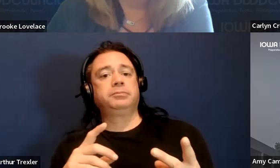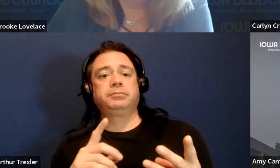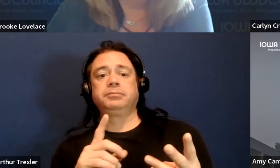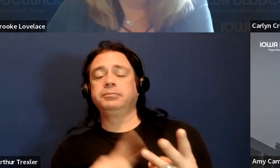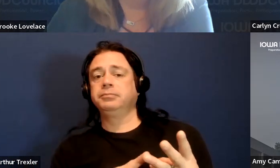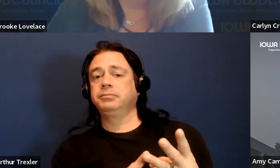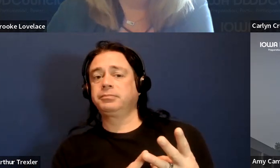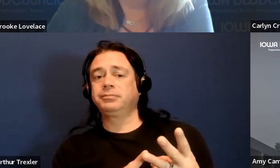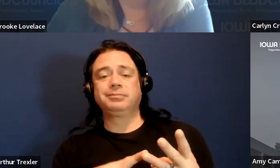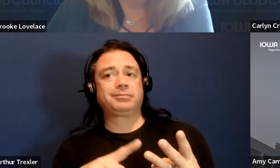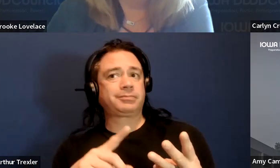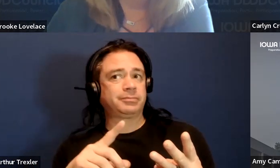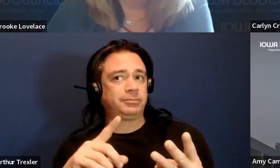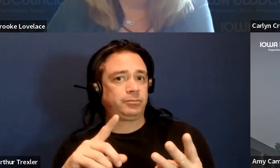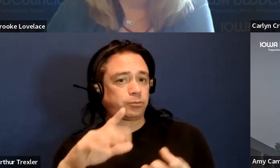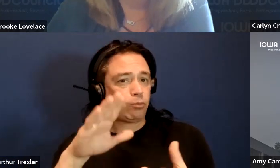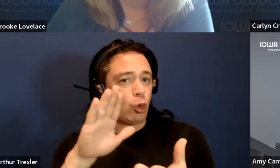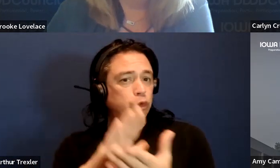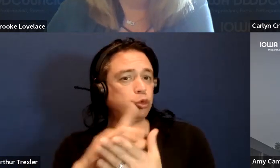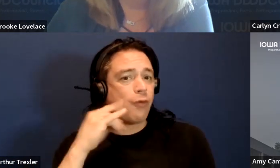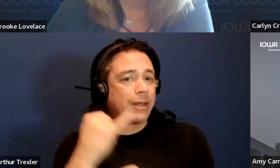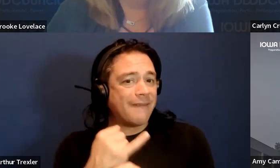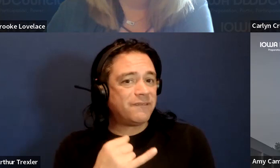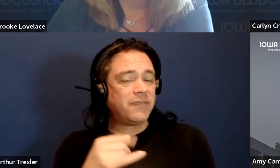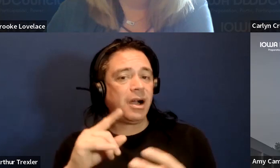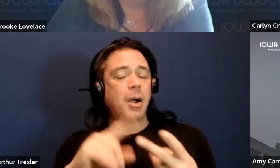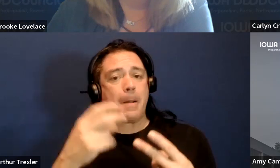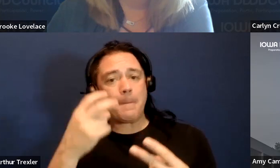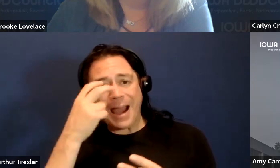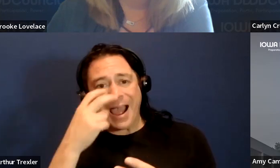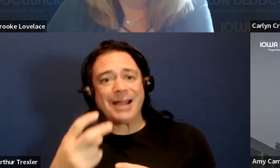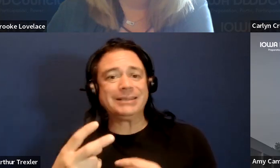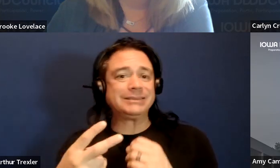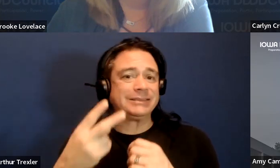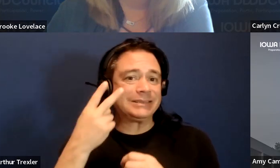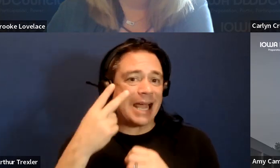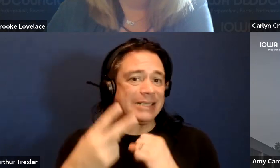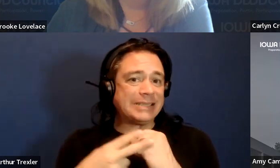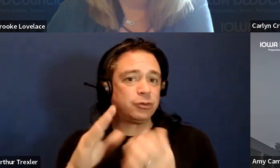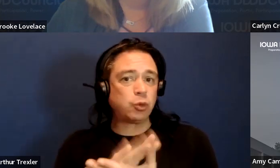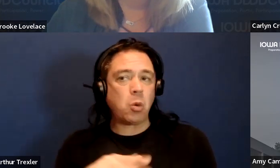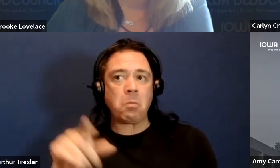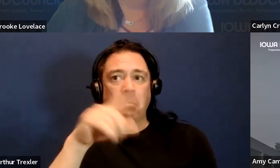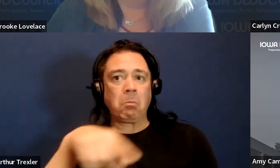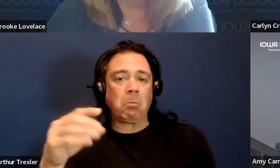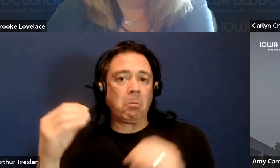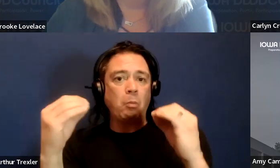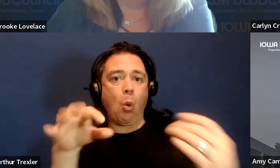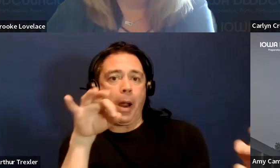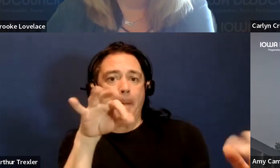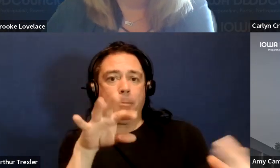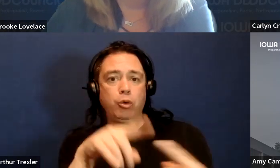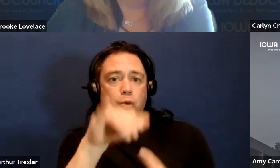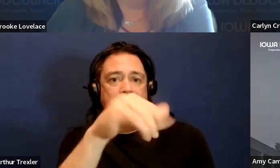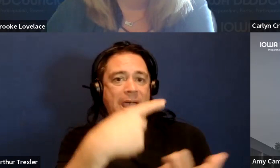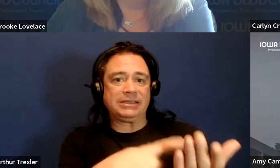the deaf school, the school for the deaf and the blind and sight saving school. None of them had any input into the